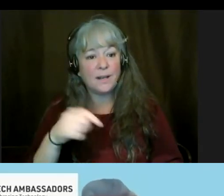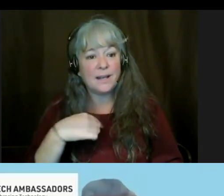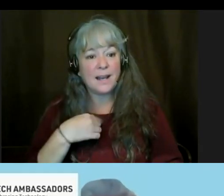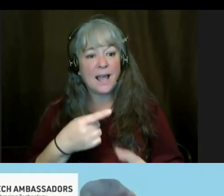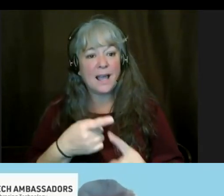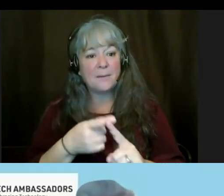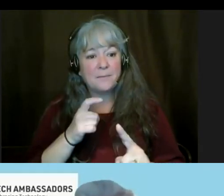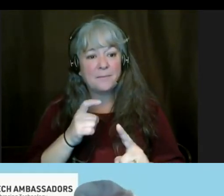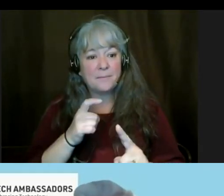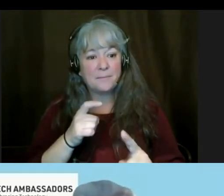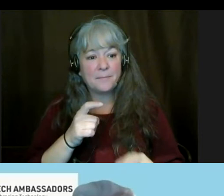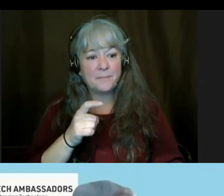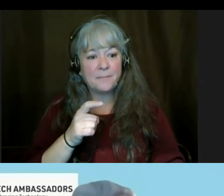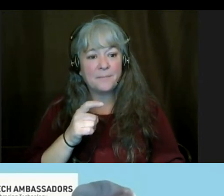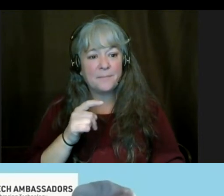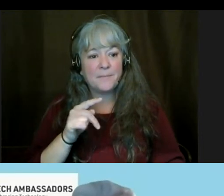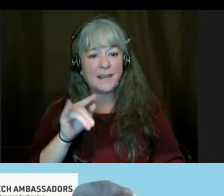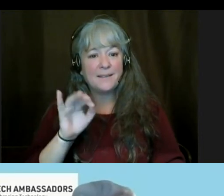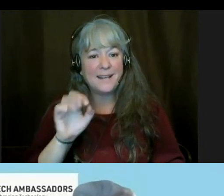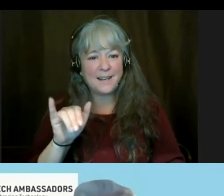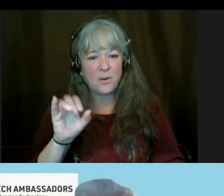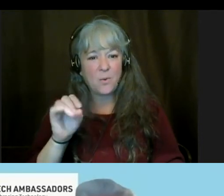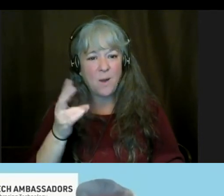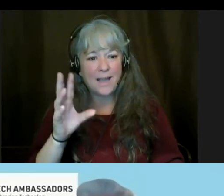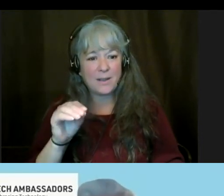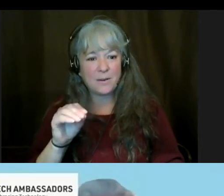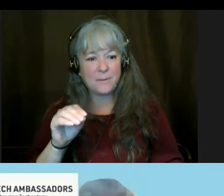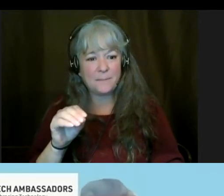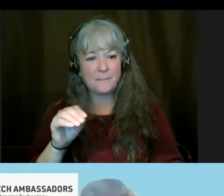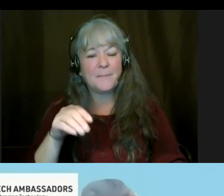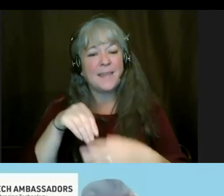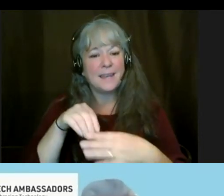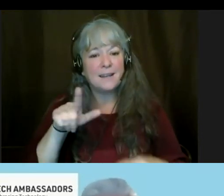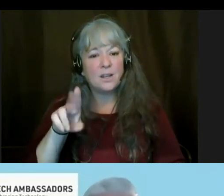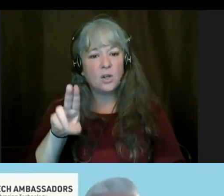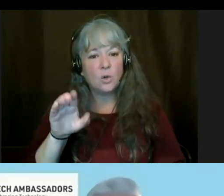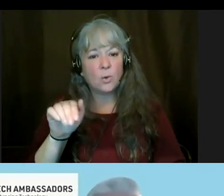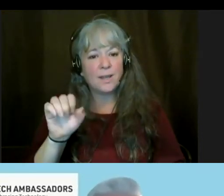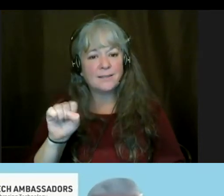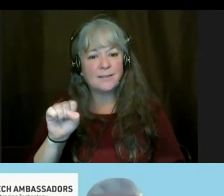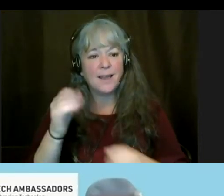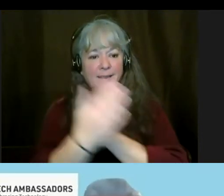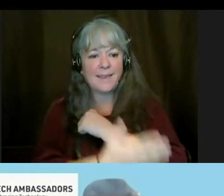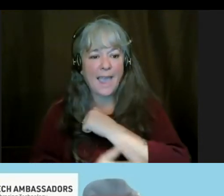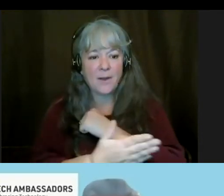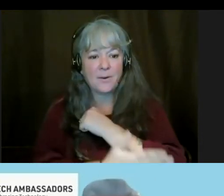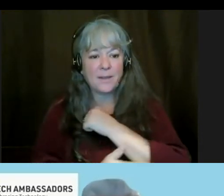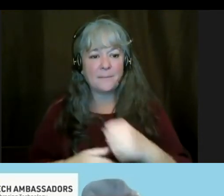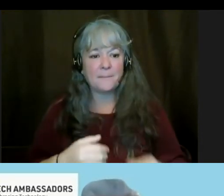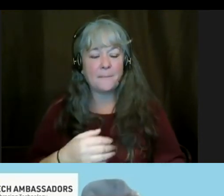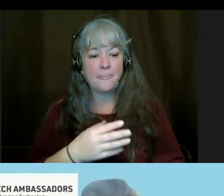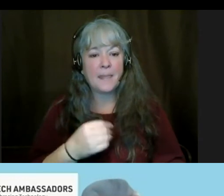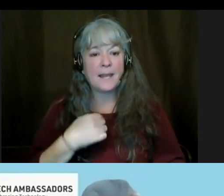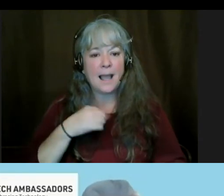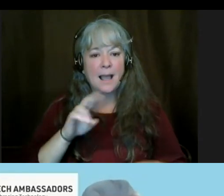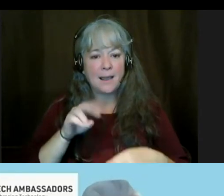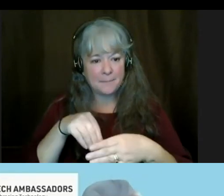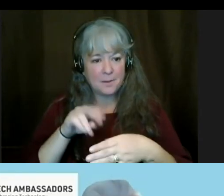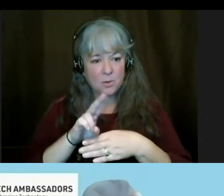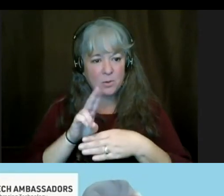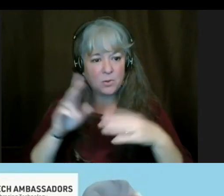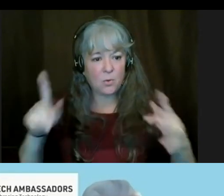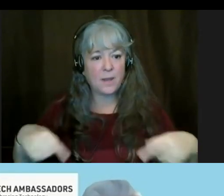from Toledo, Ohio, in Lucas County, and I am the chair of